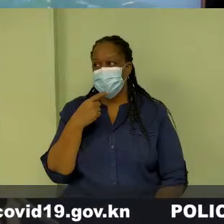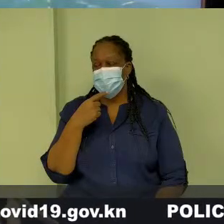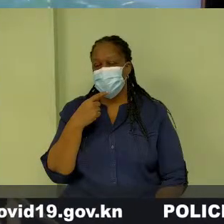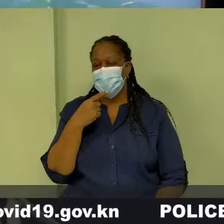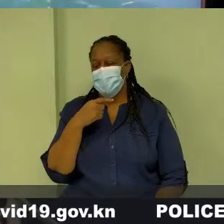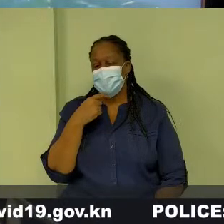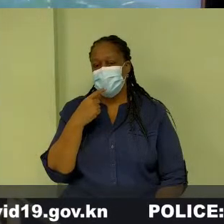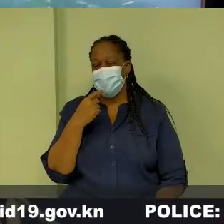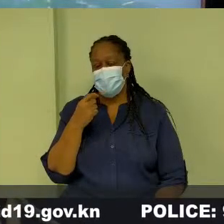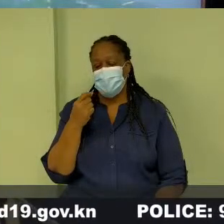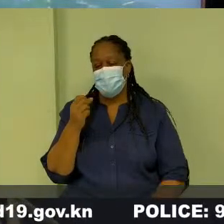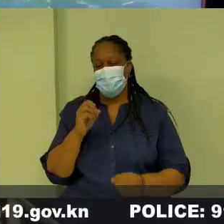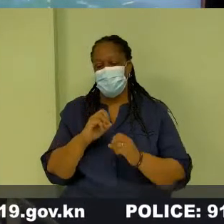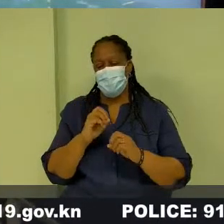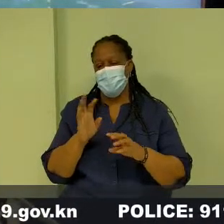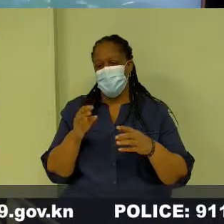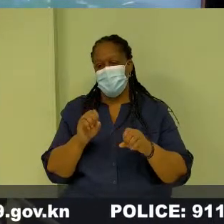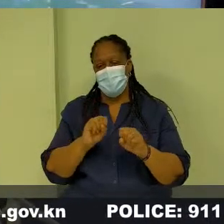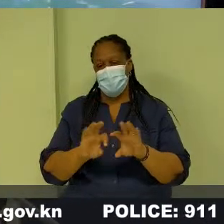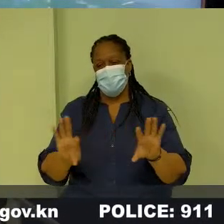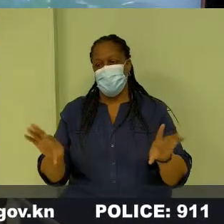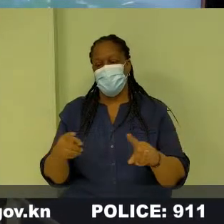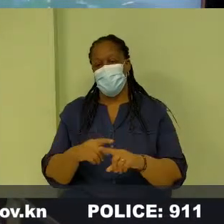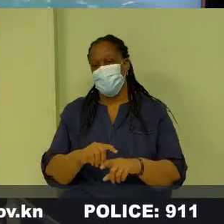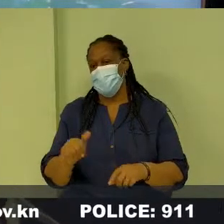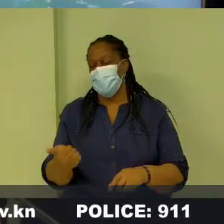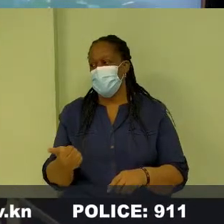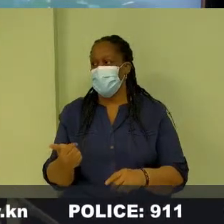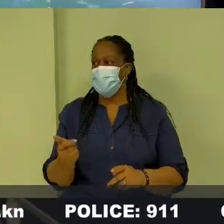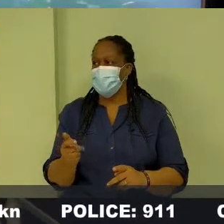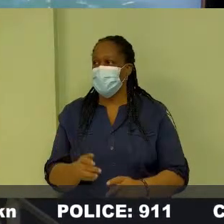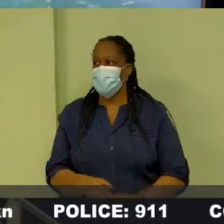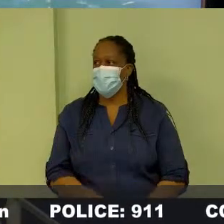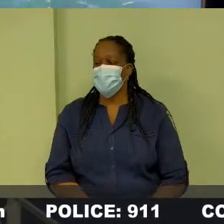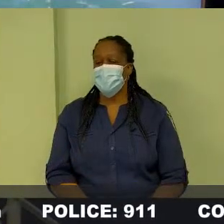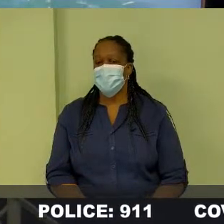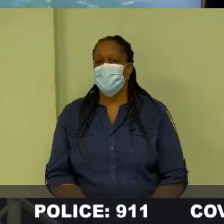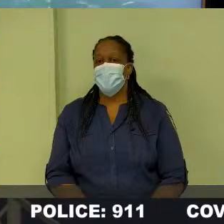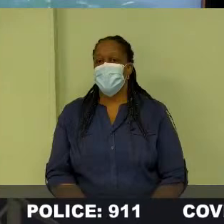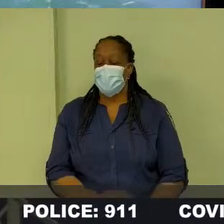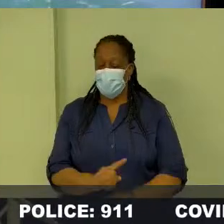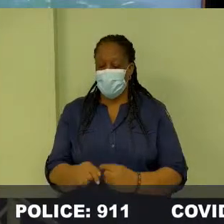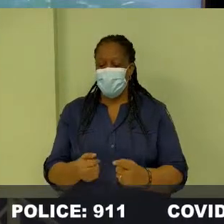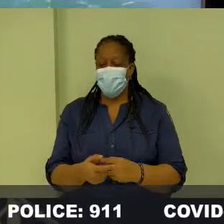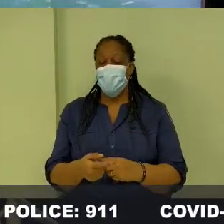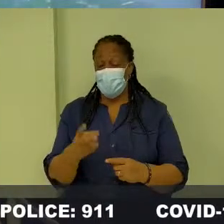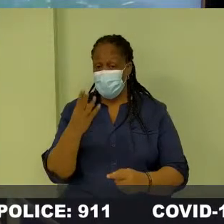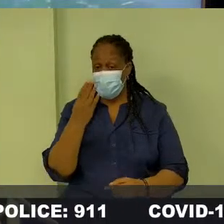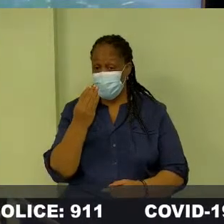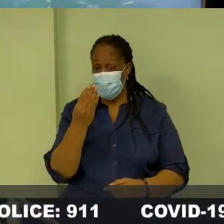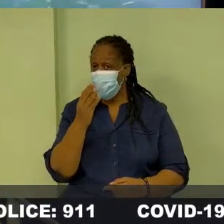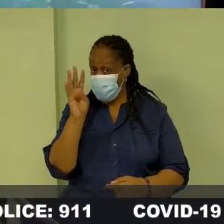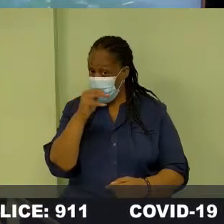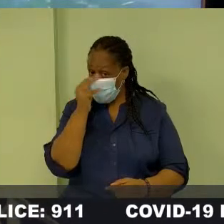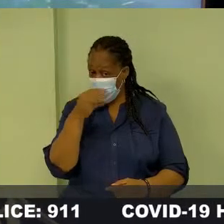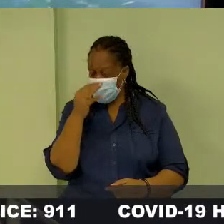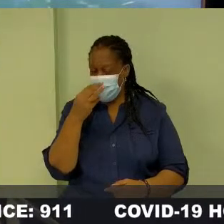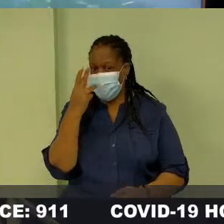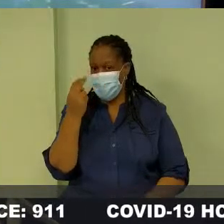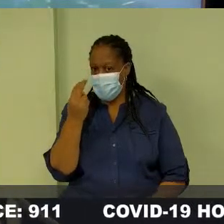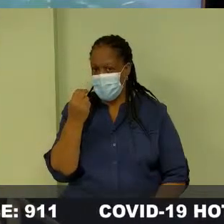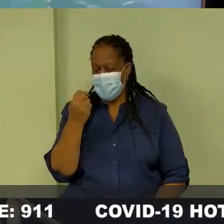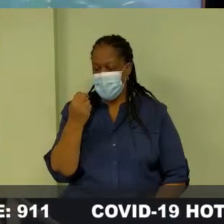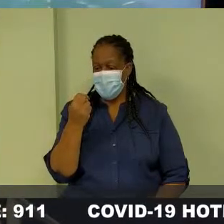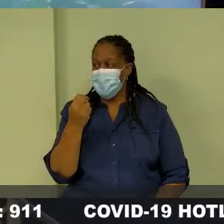risk exposure to COVID-19. Again, let me repeat. At that point, they did not report